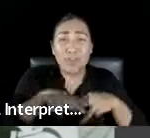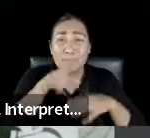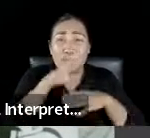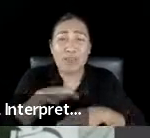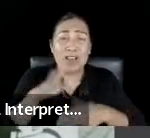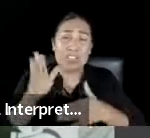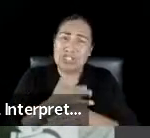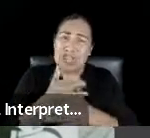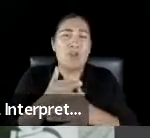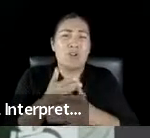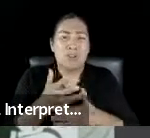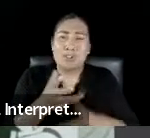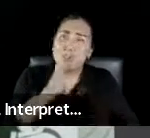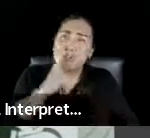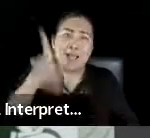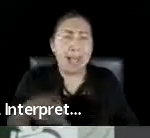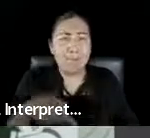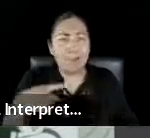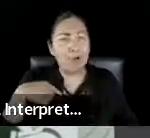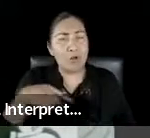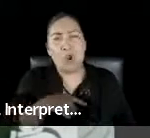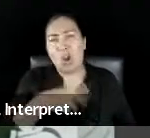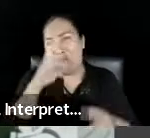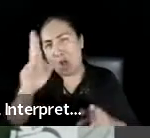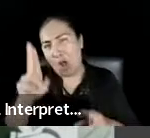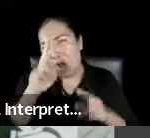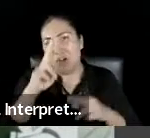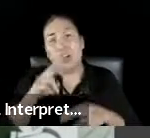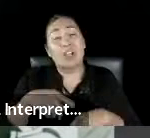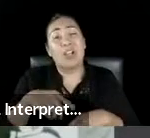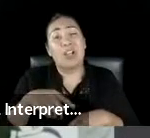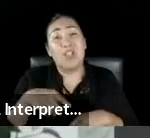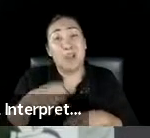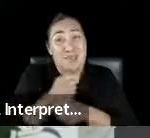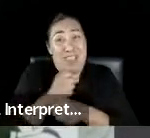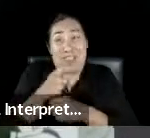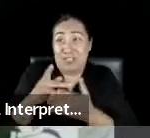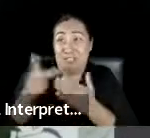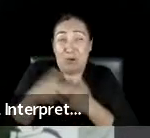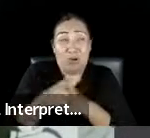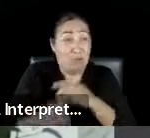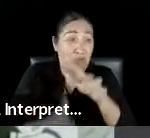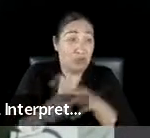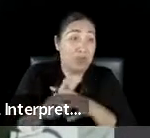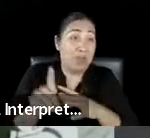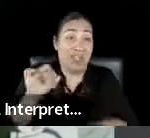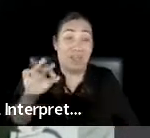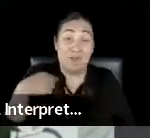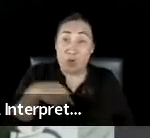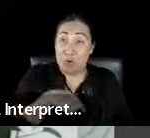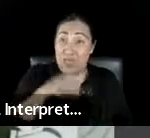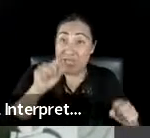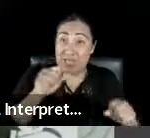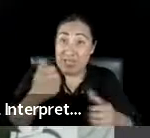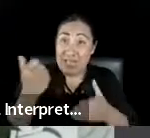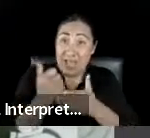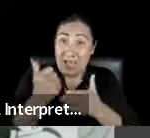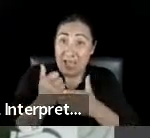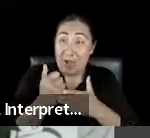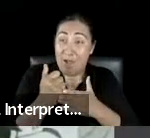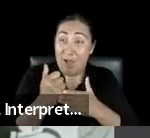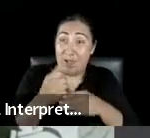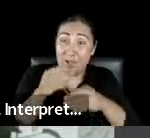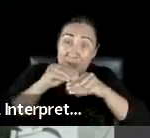And we're just honored to create this program and that you all showed up. So if we can help amplify your voice for the change that we want to